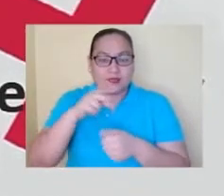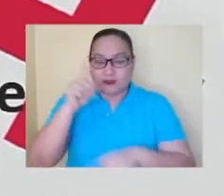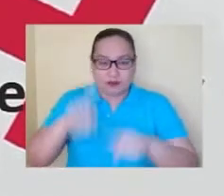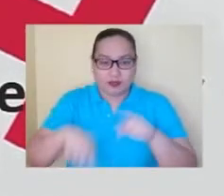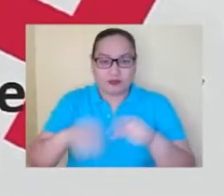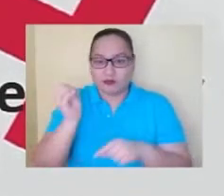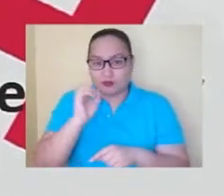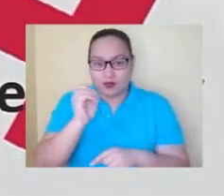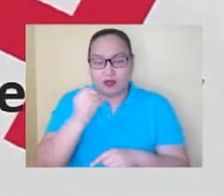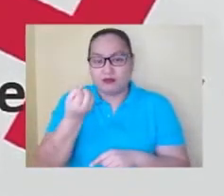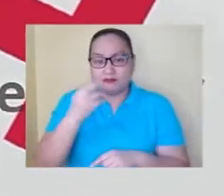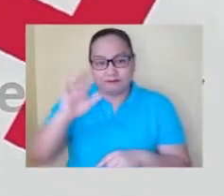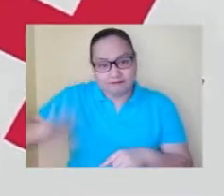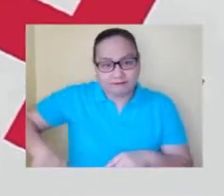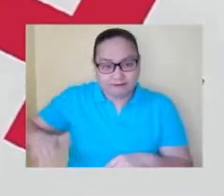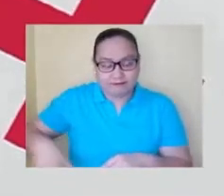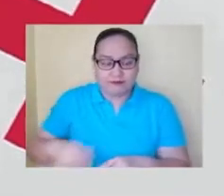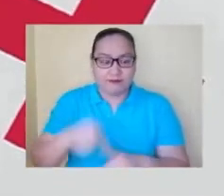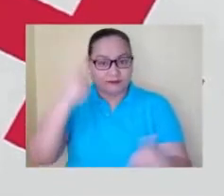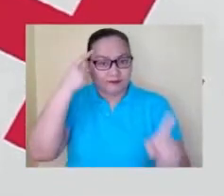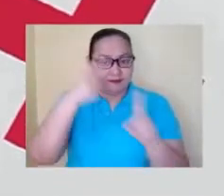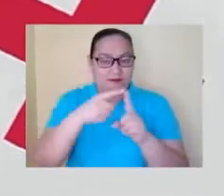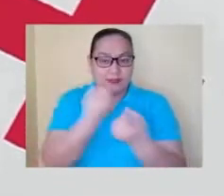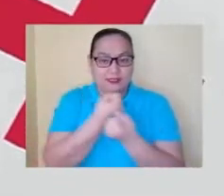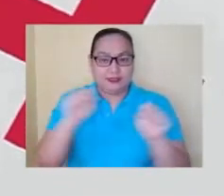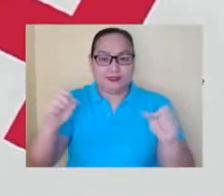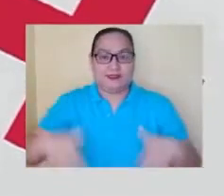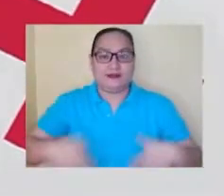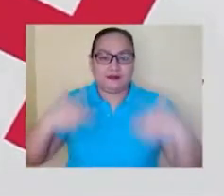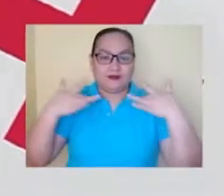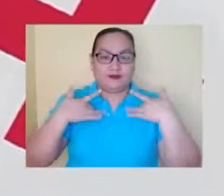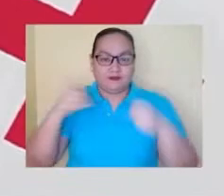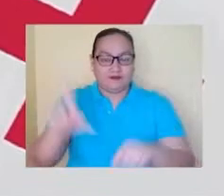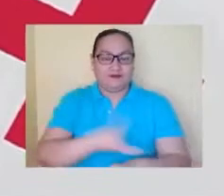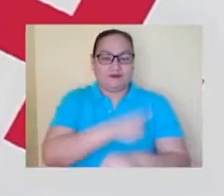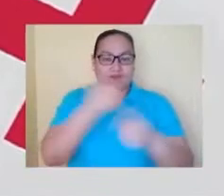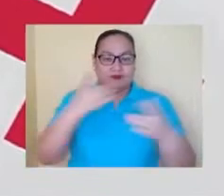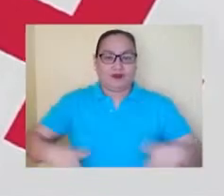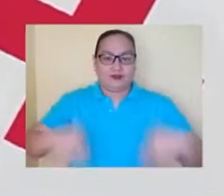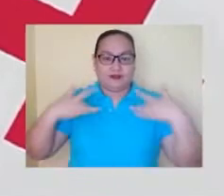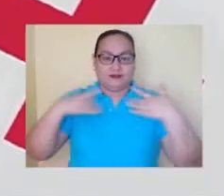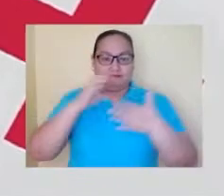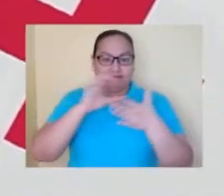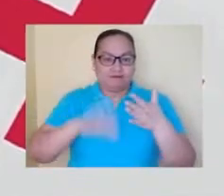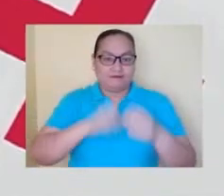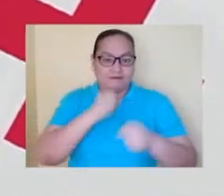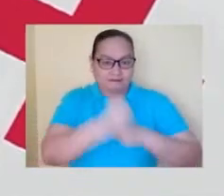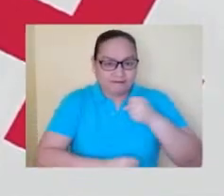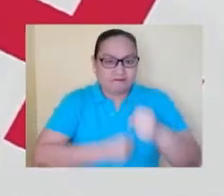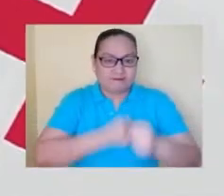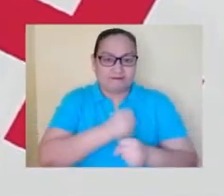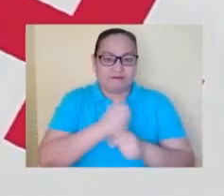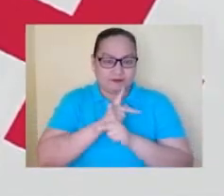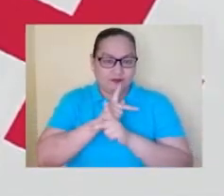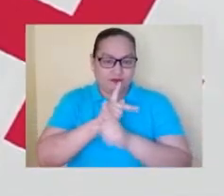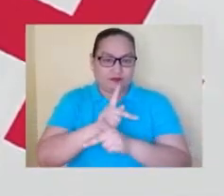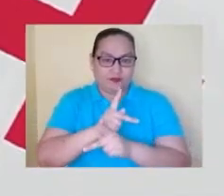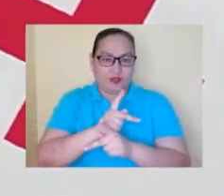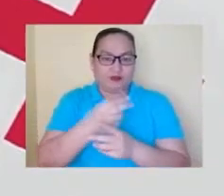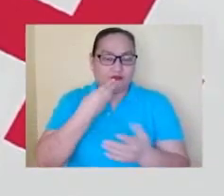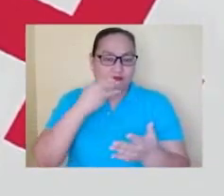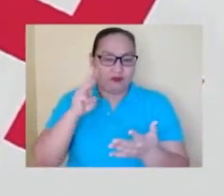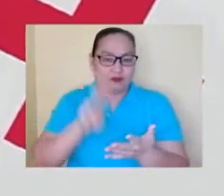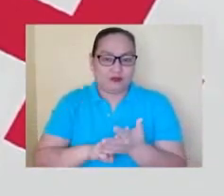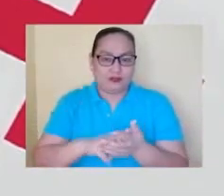The main objectives of first aid are to save lives, prolong life, alleviate suffering, and prevent